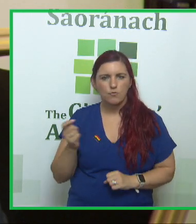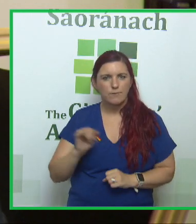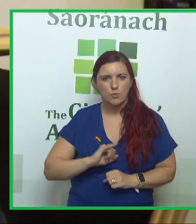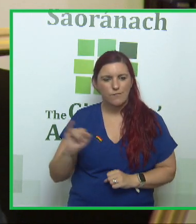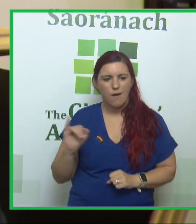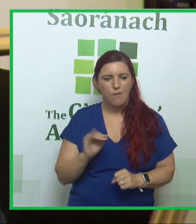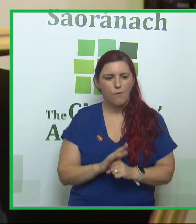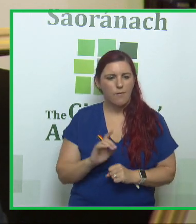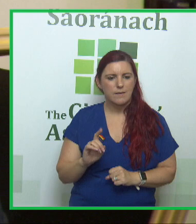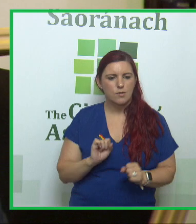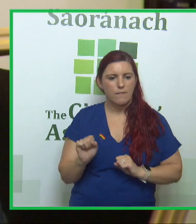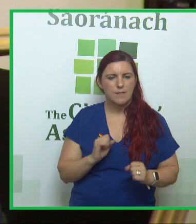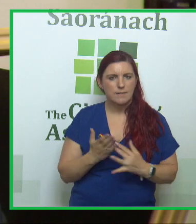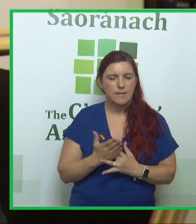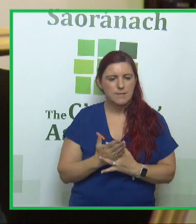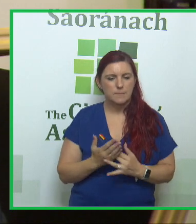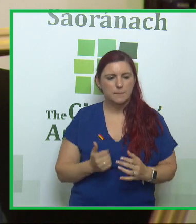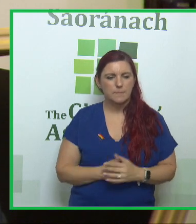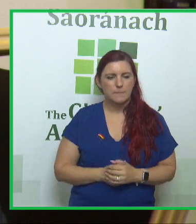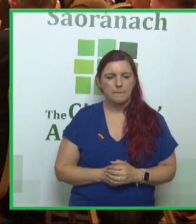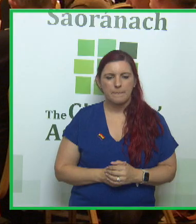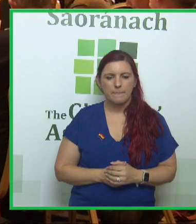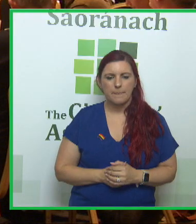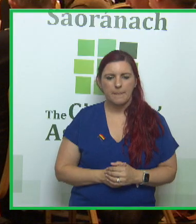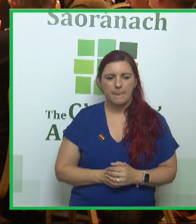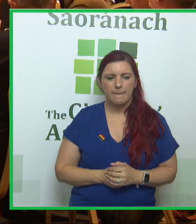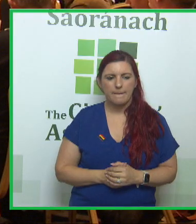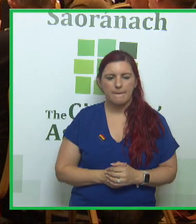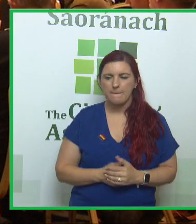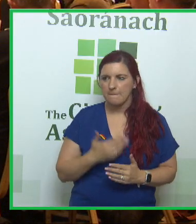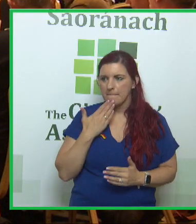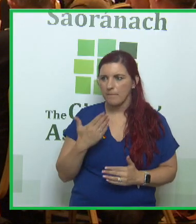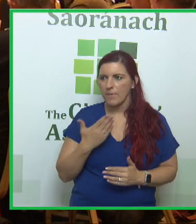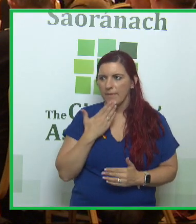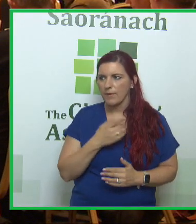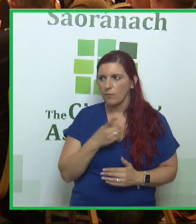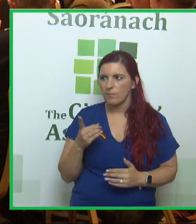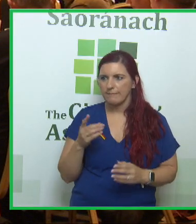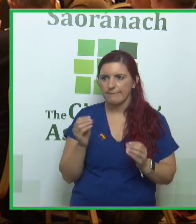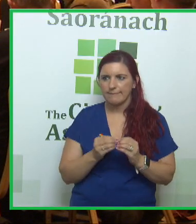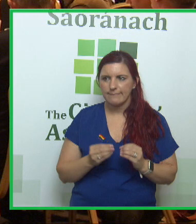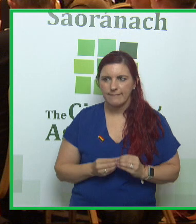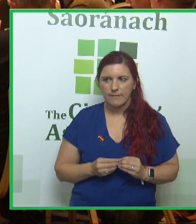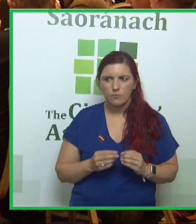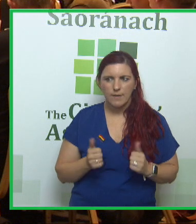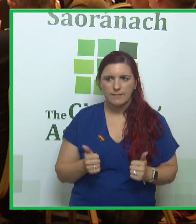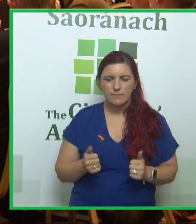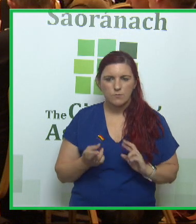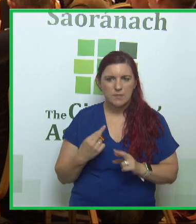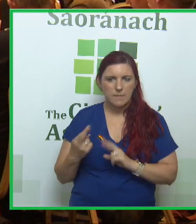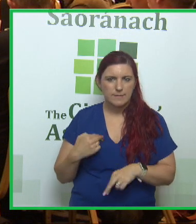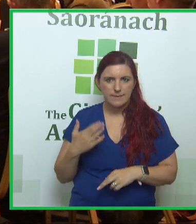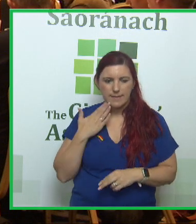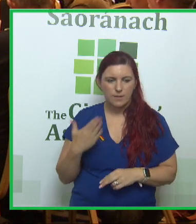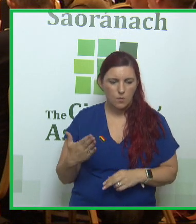to access services. Thank you, Tony. Okay, and thanks to the panellists for being nice and prompt on the responses. It helps us